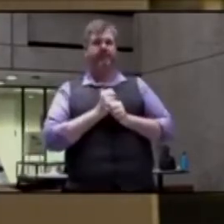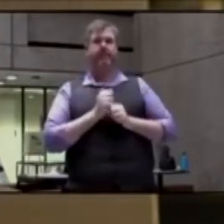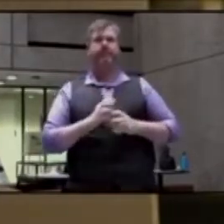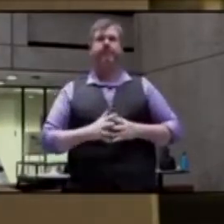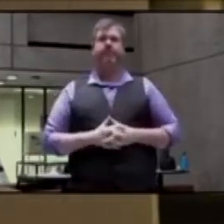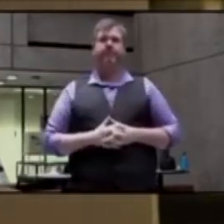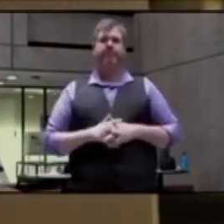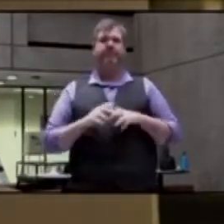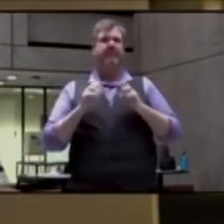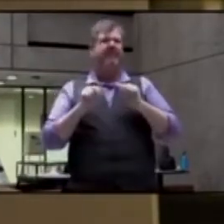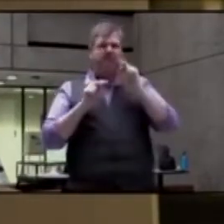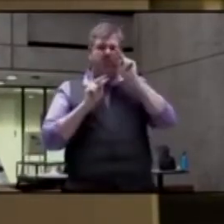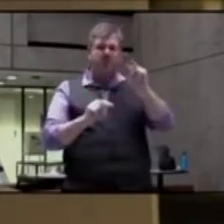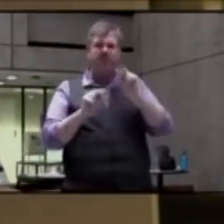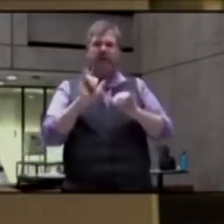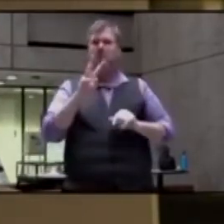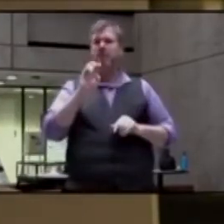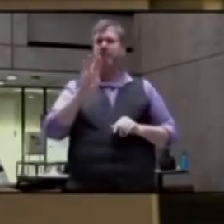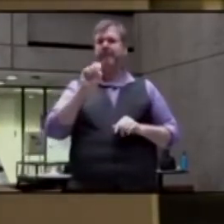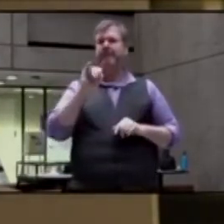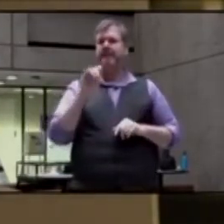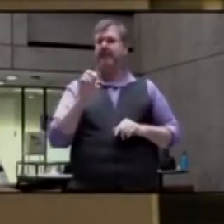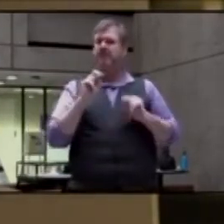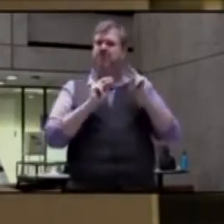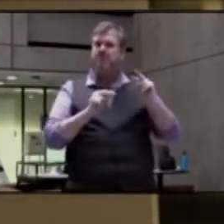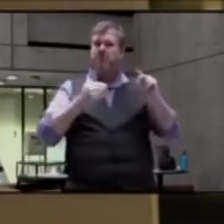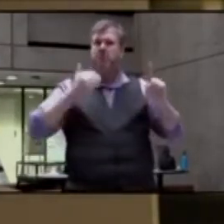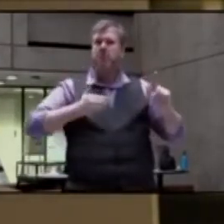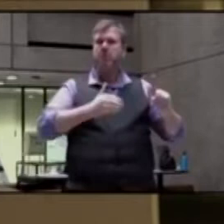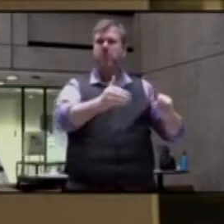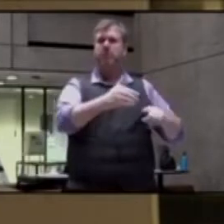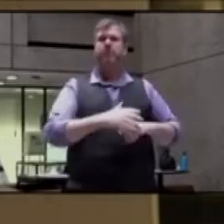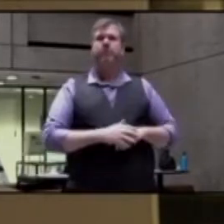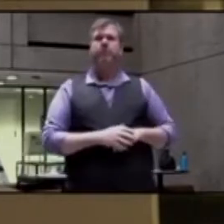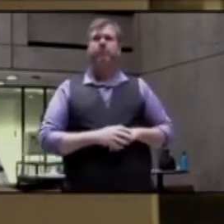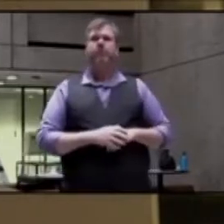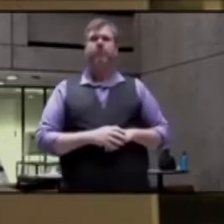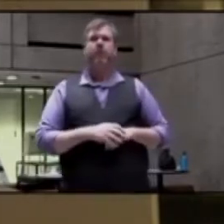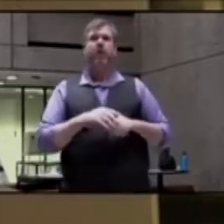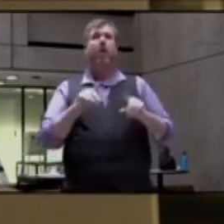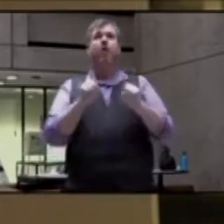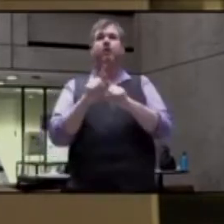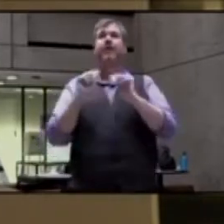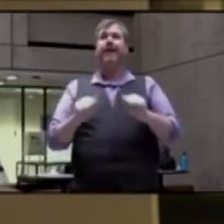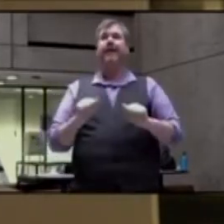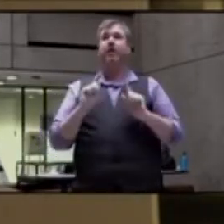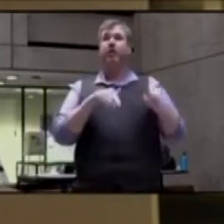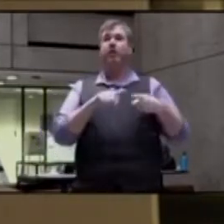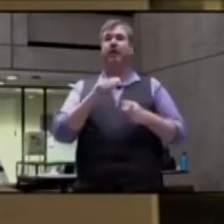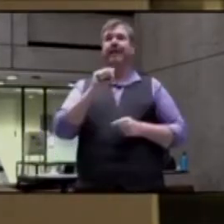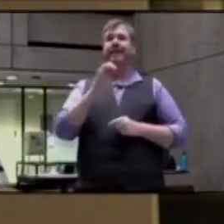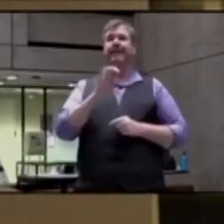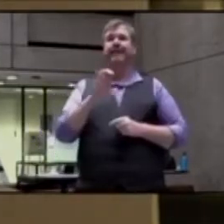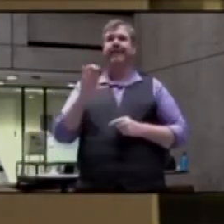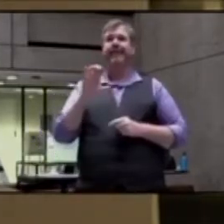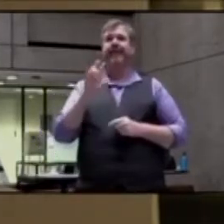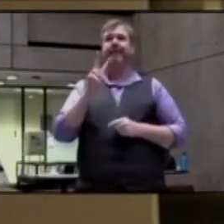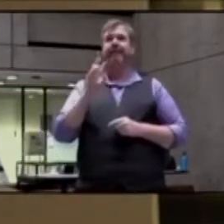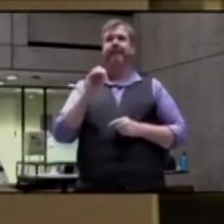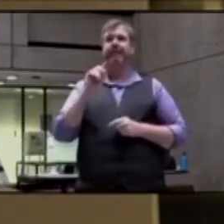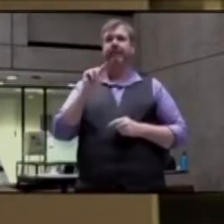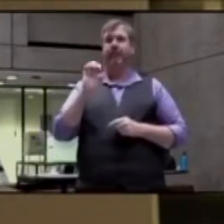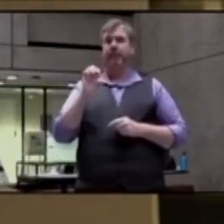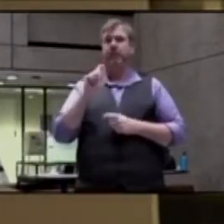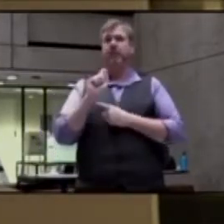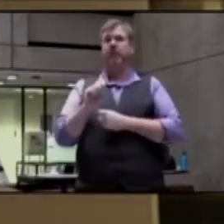you can also go to our sccvote.org, our website, and we have a page on there about tracking your ballot that will show the